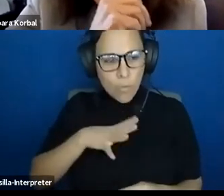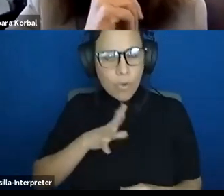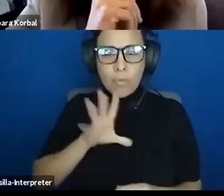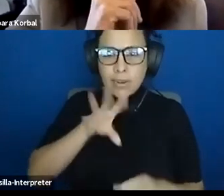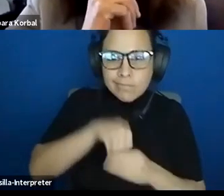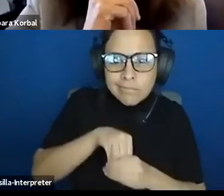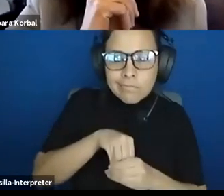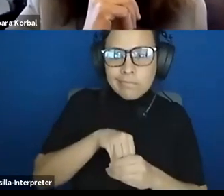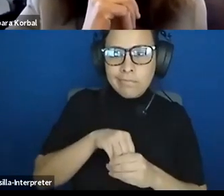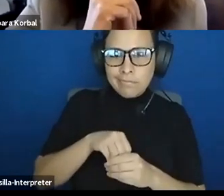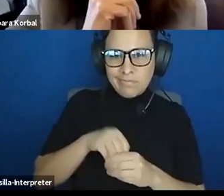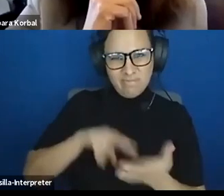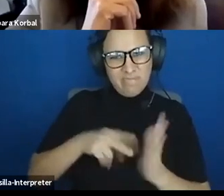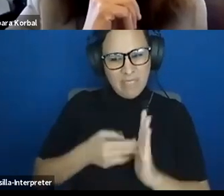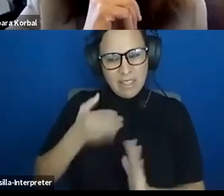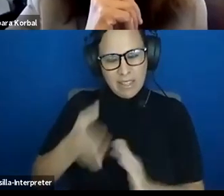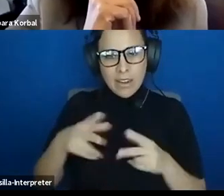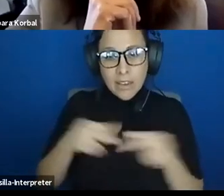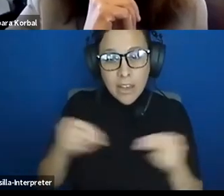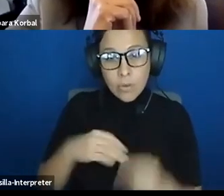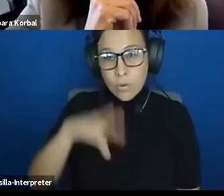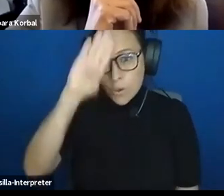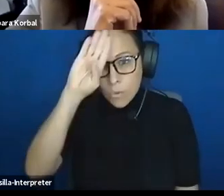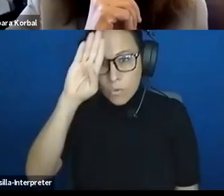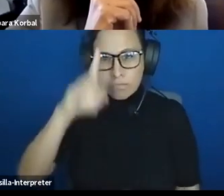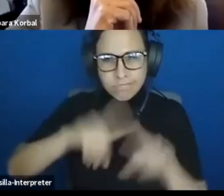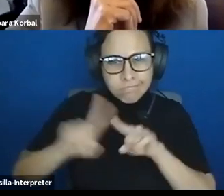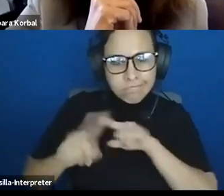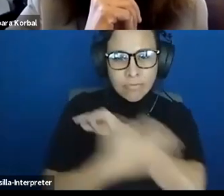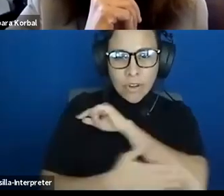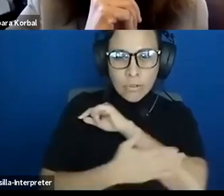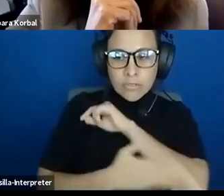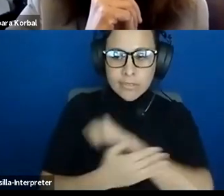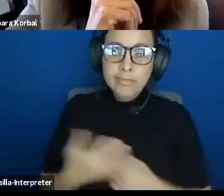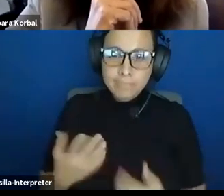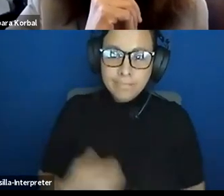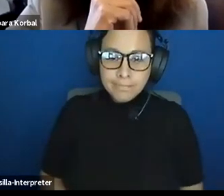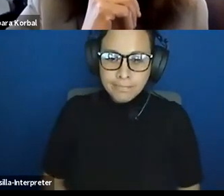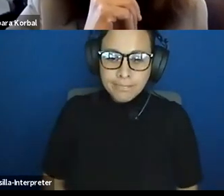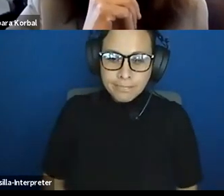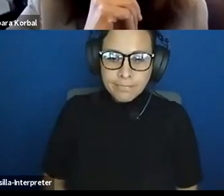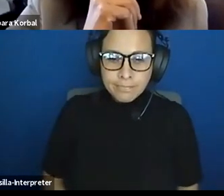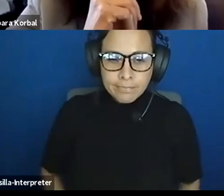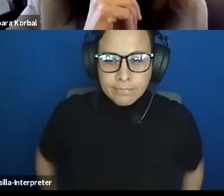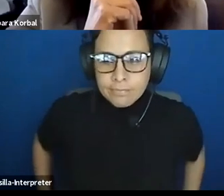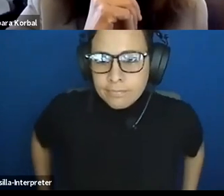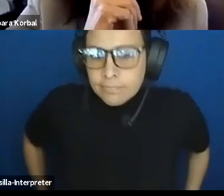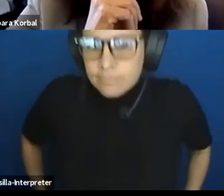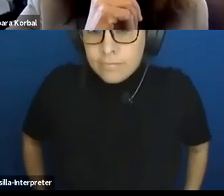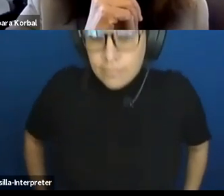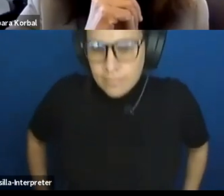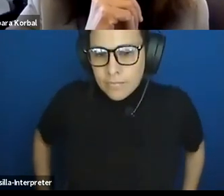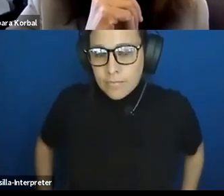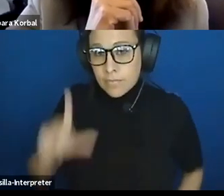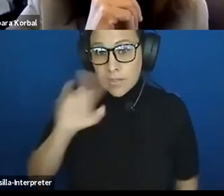meant in Nicaragua, in Cuba, in all these countries. You know? Thank you, Gioconda. I think I